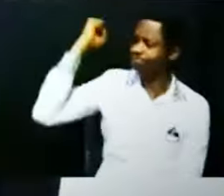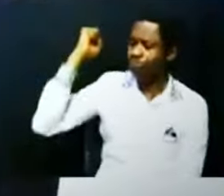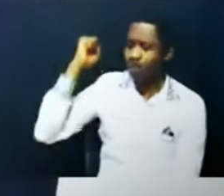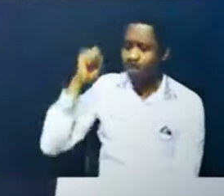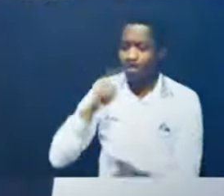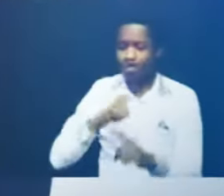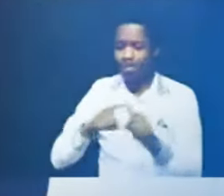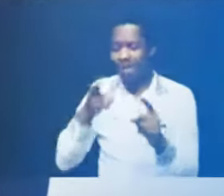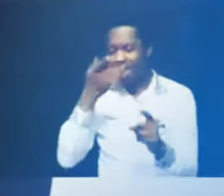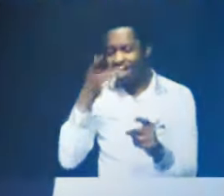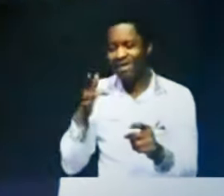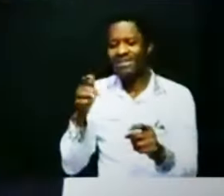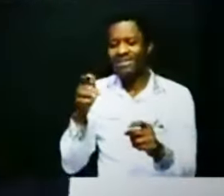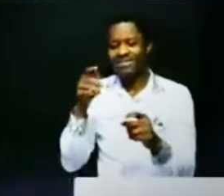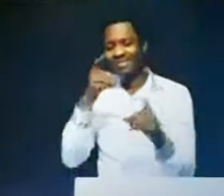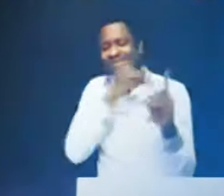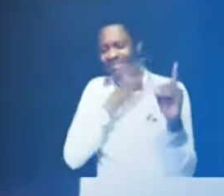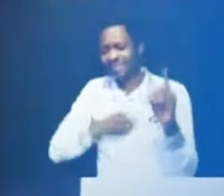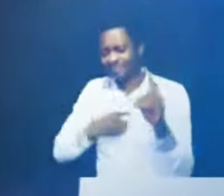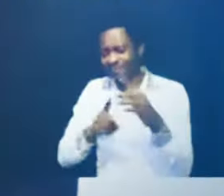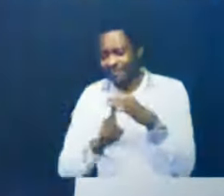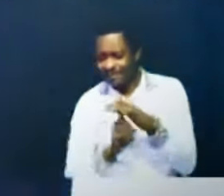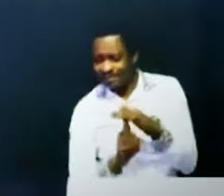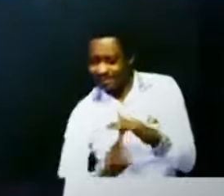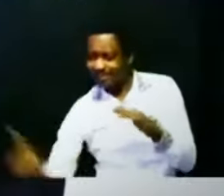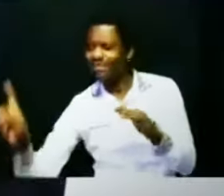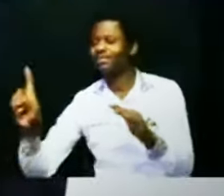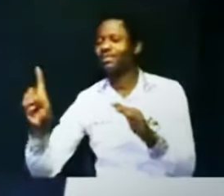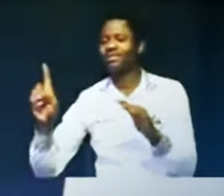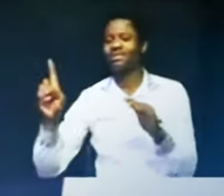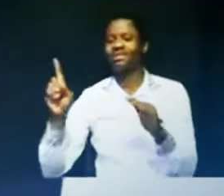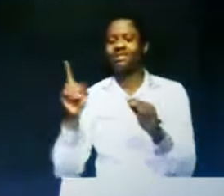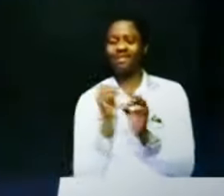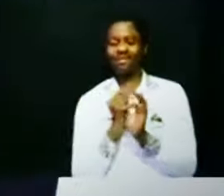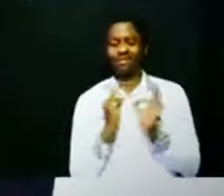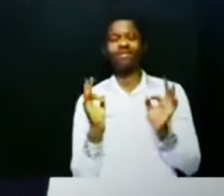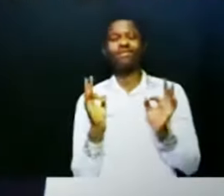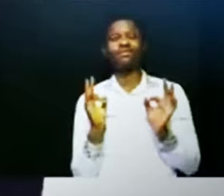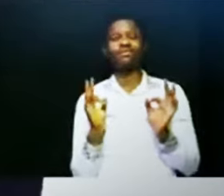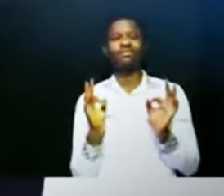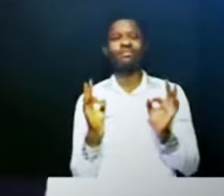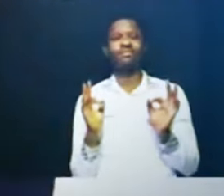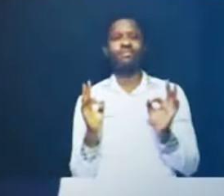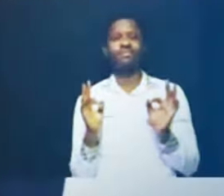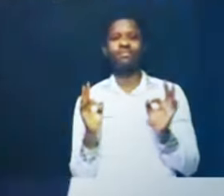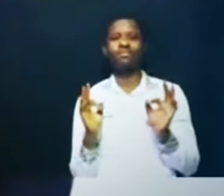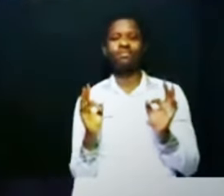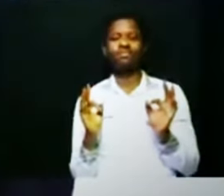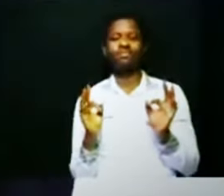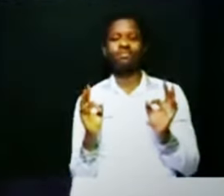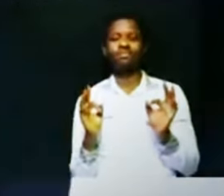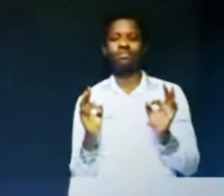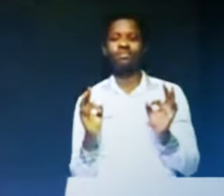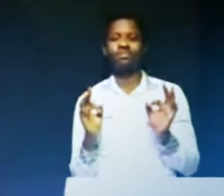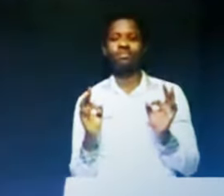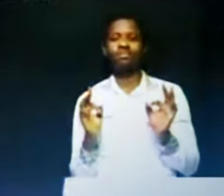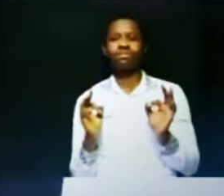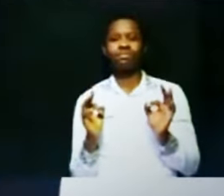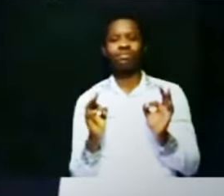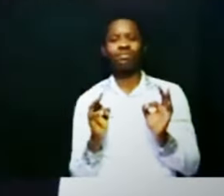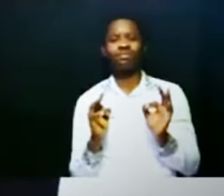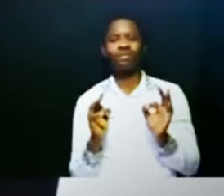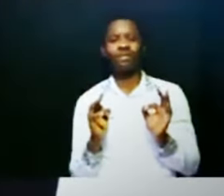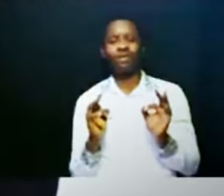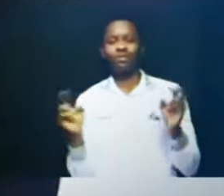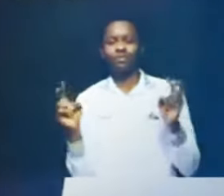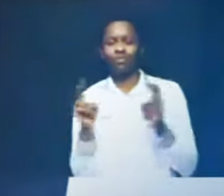Saul so, na orikom efie na David, then in sa erebon senku, said the Oyeno Dano, na pia ekura Saul and sem,